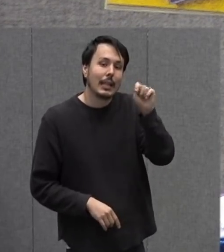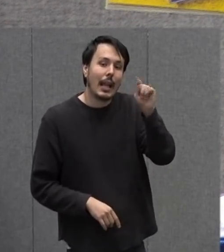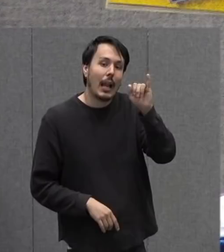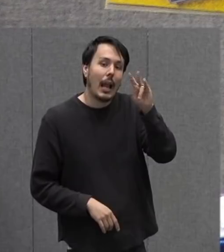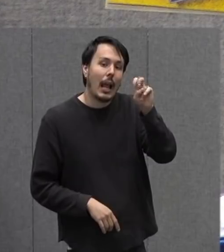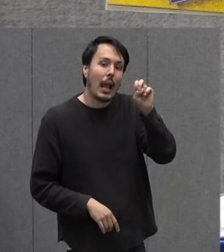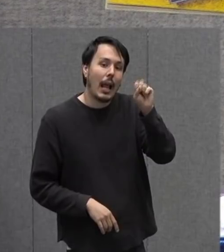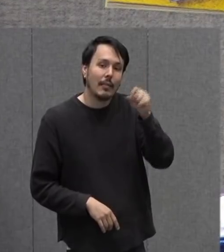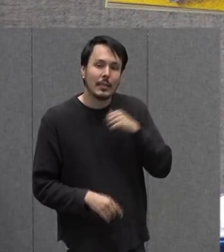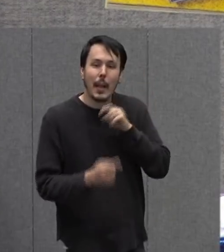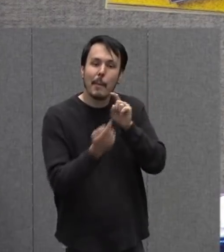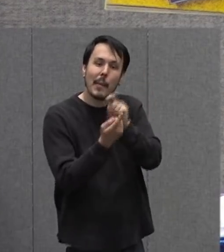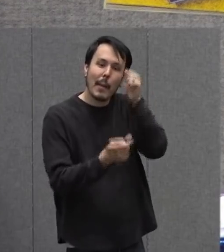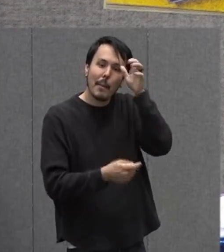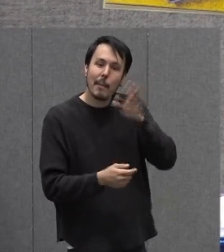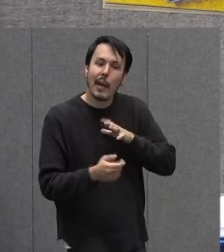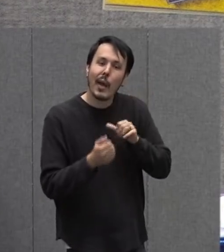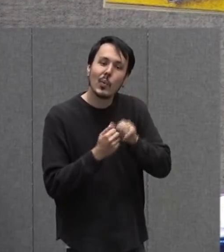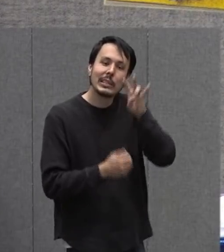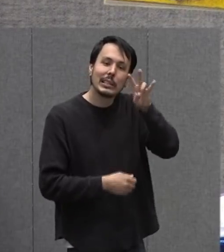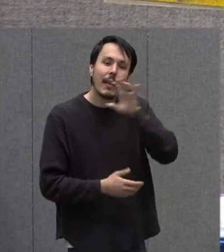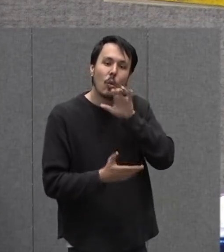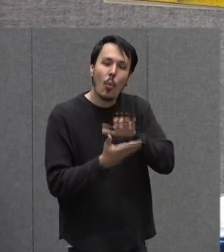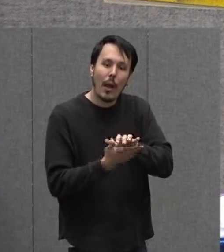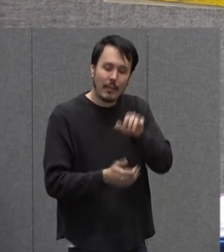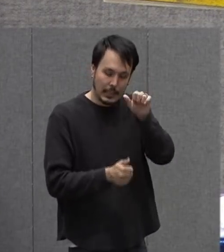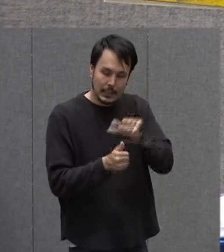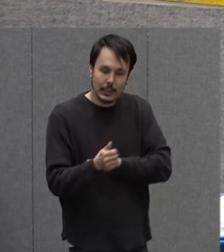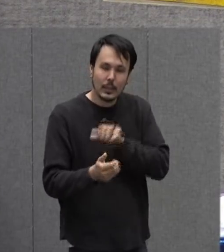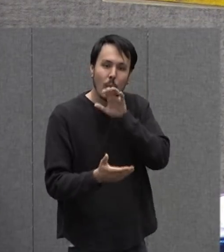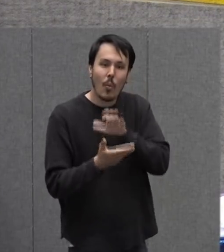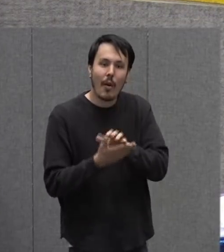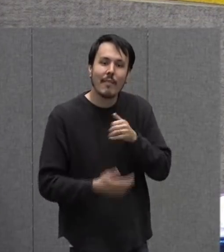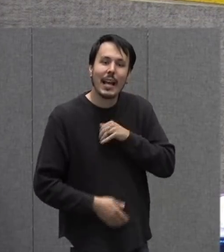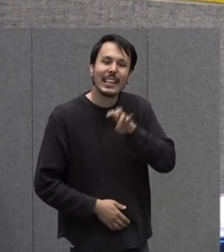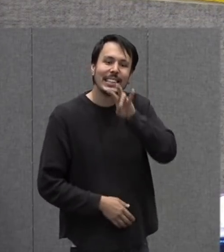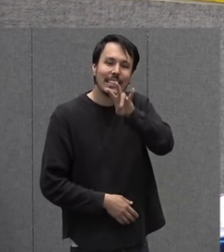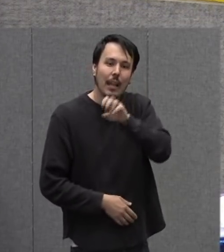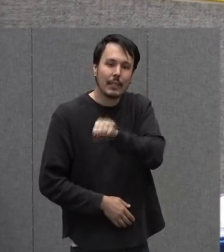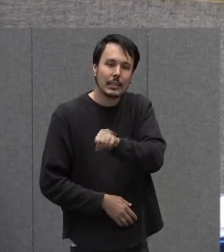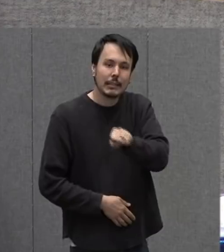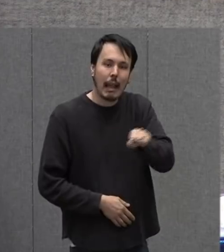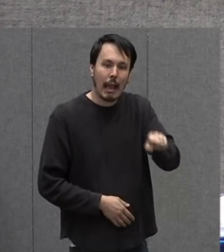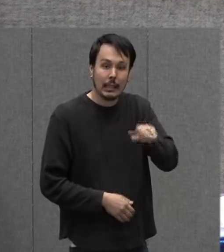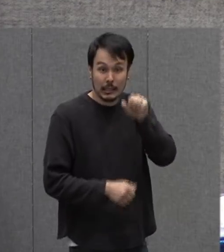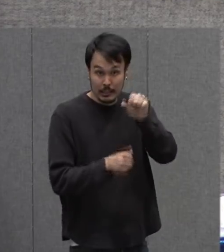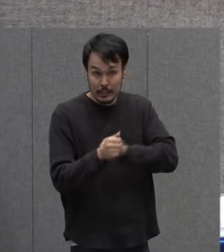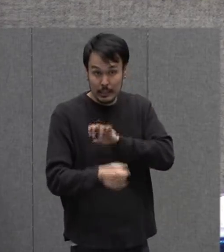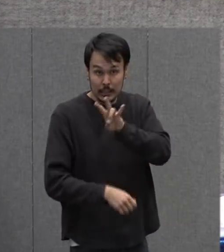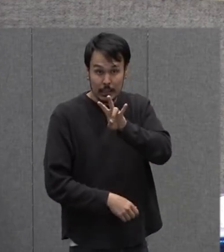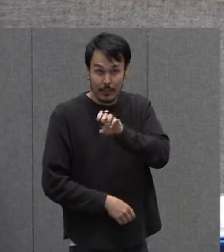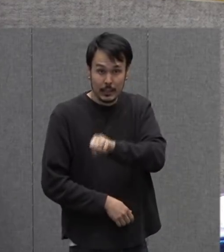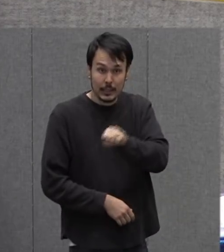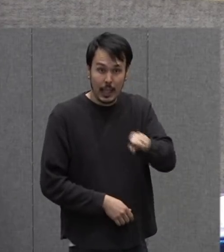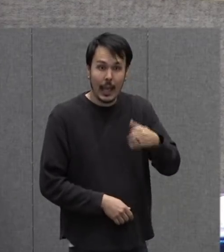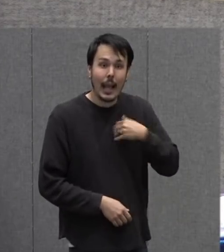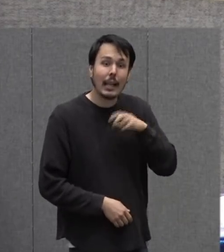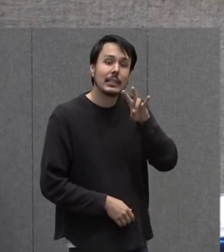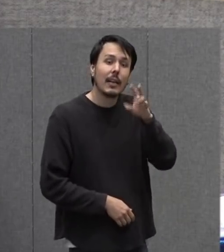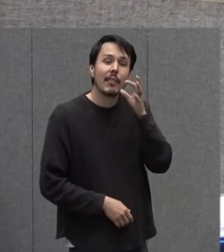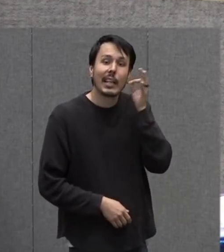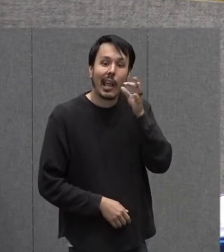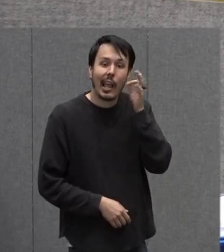man with 7 wives. Every wife had 7 sacks. Every sack had 7 cats.